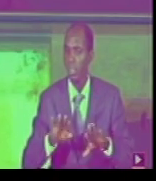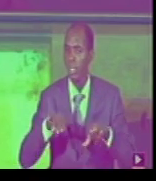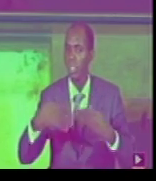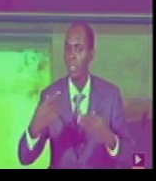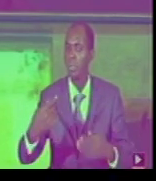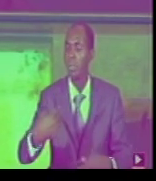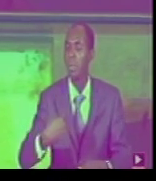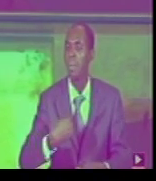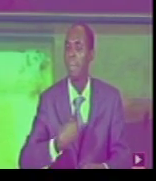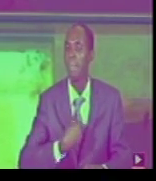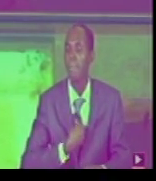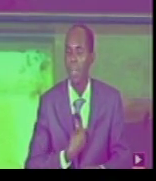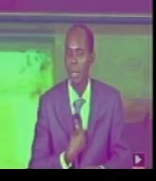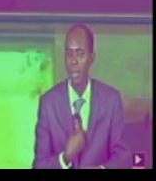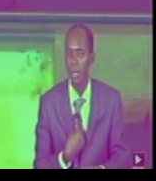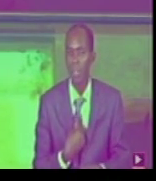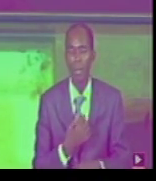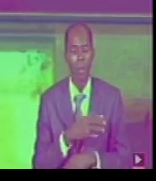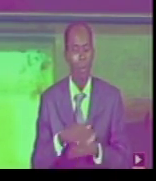also freely give me?